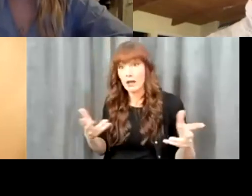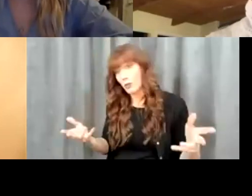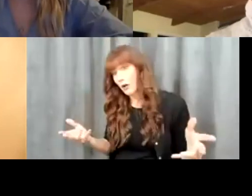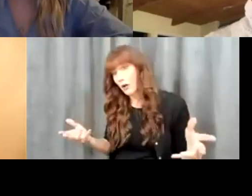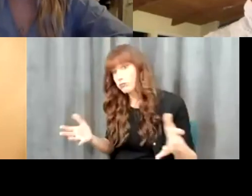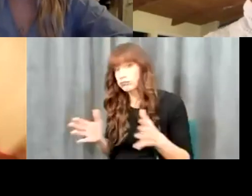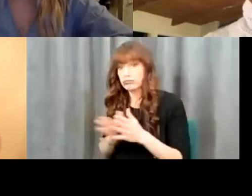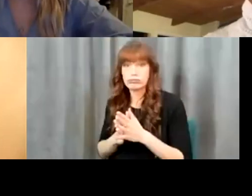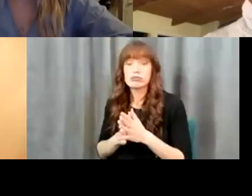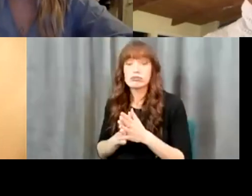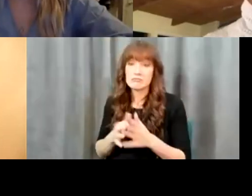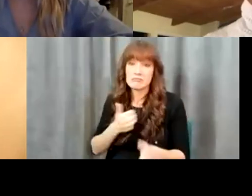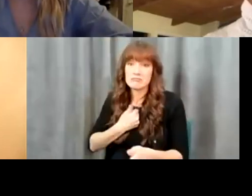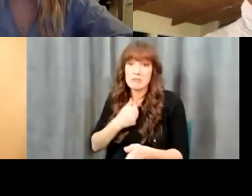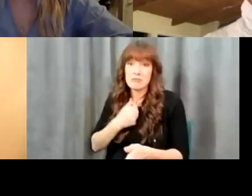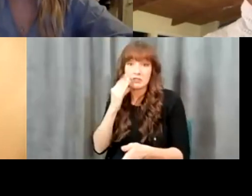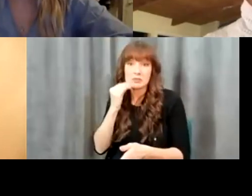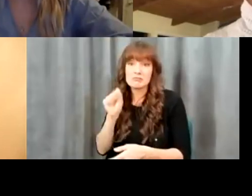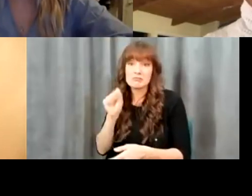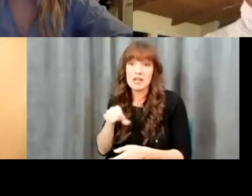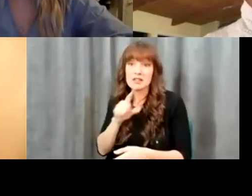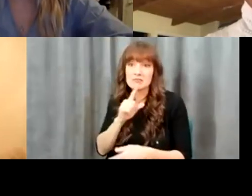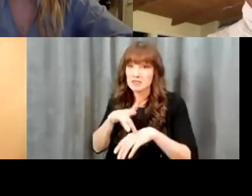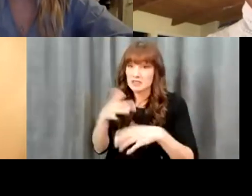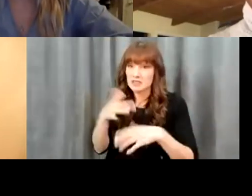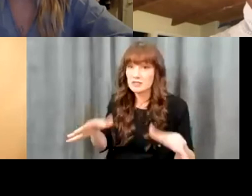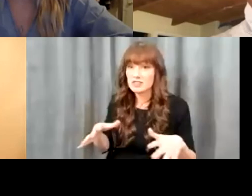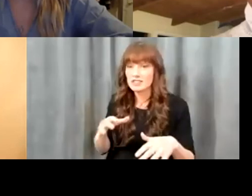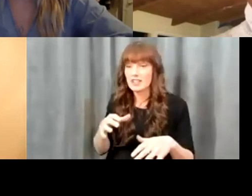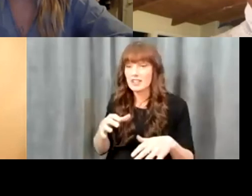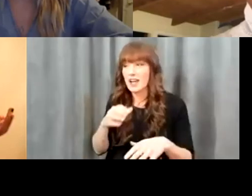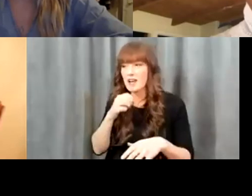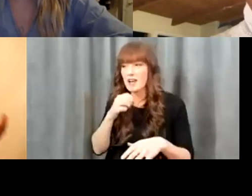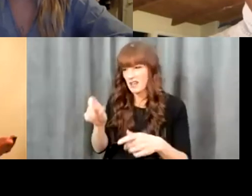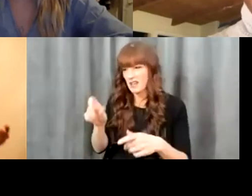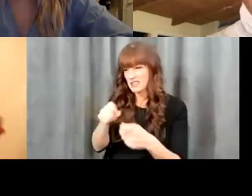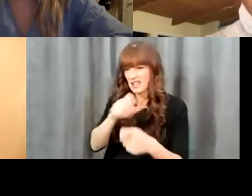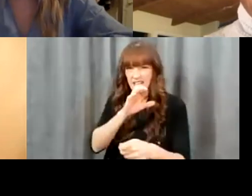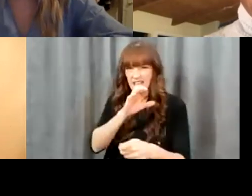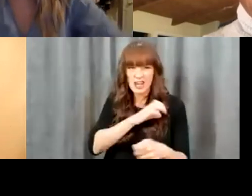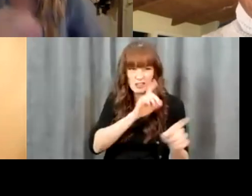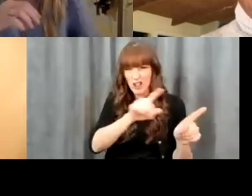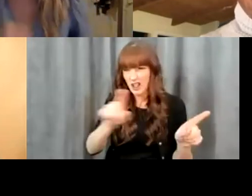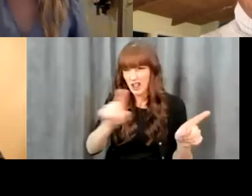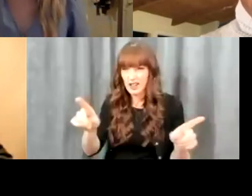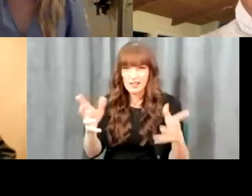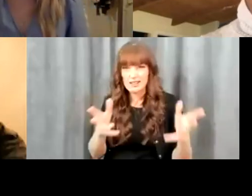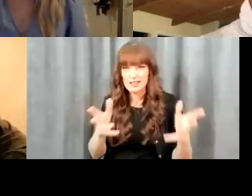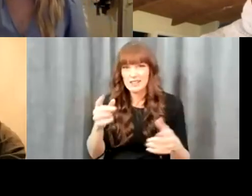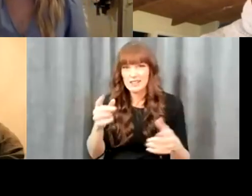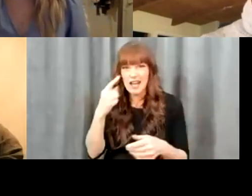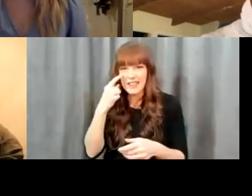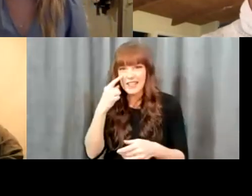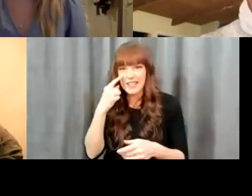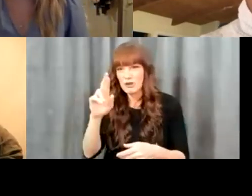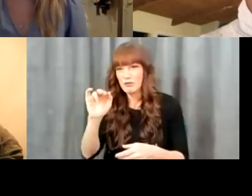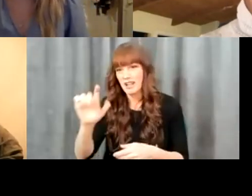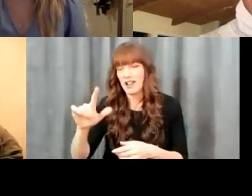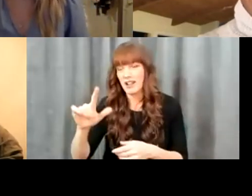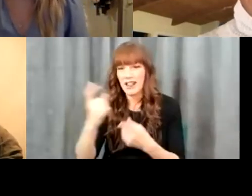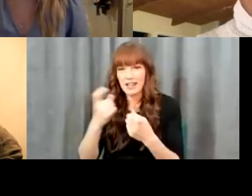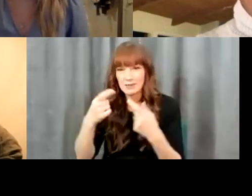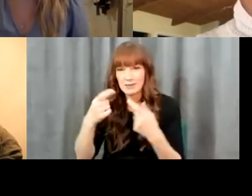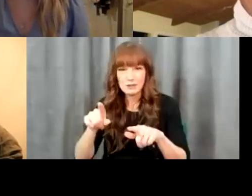So it's definitely from personal experience. I am not any of the characters, which is like a thing that I think Randall asked me during the